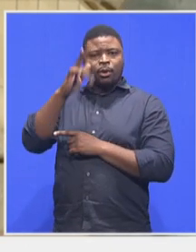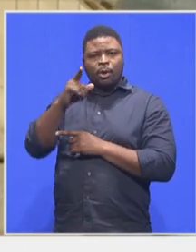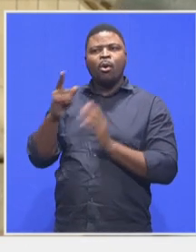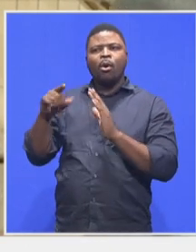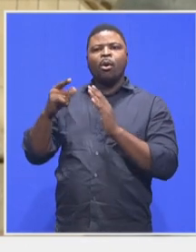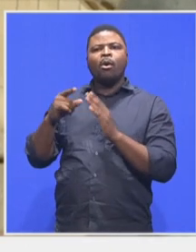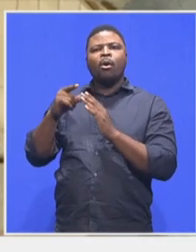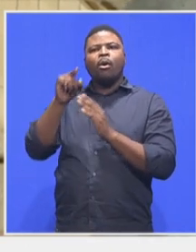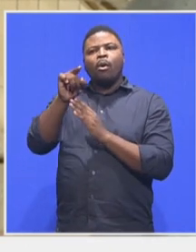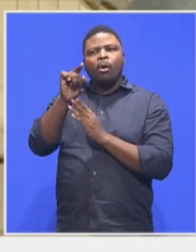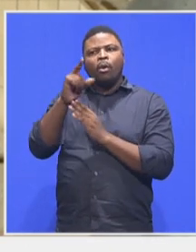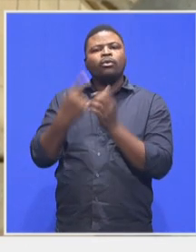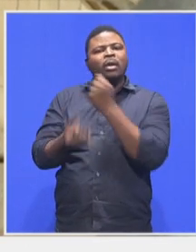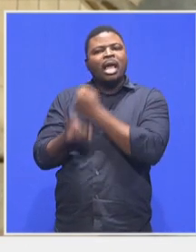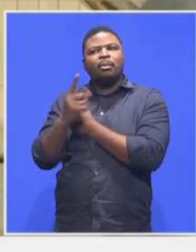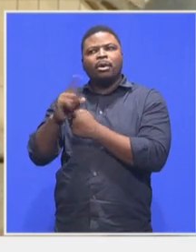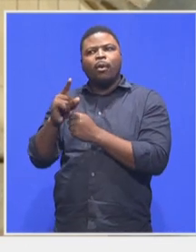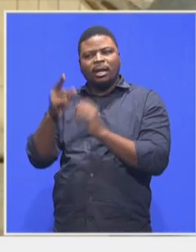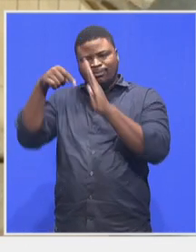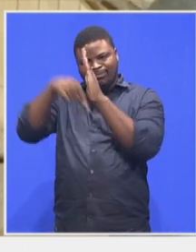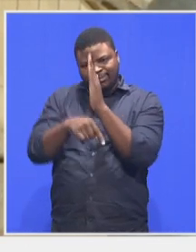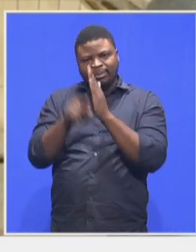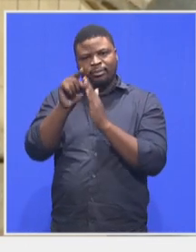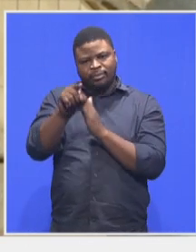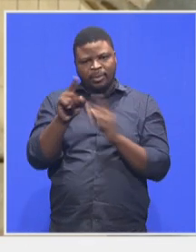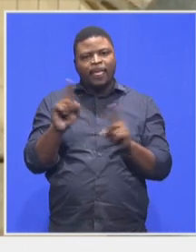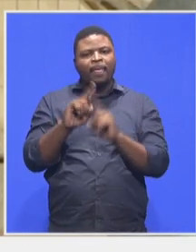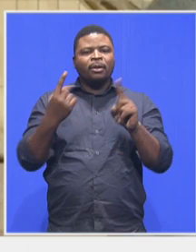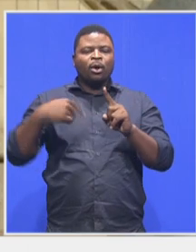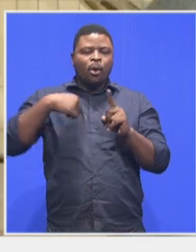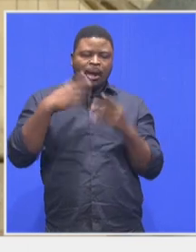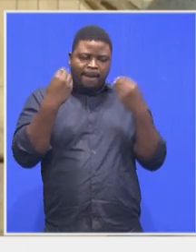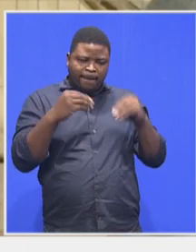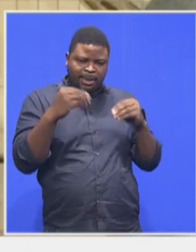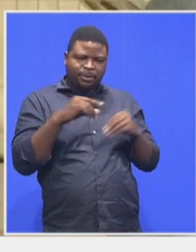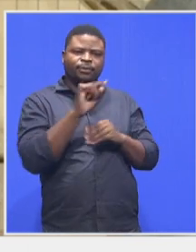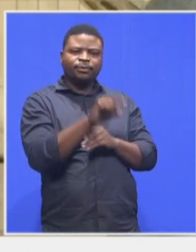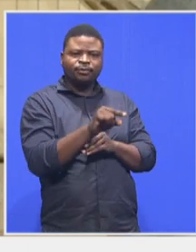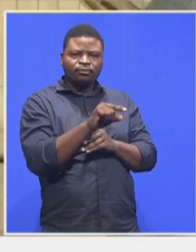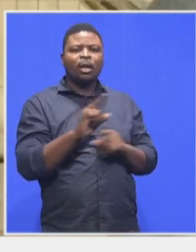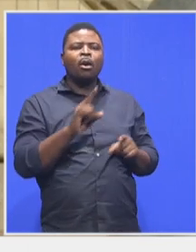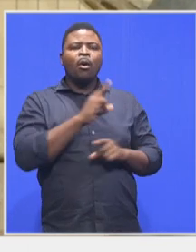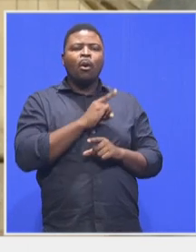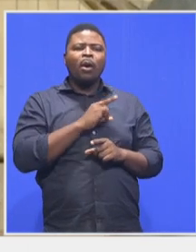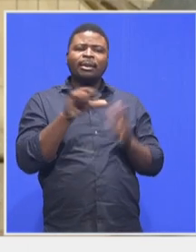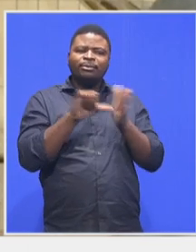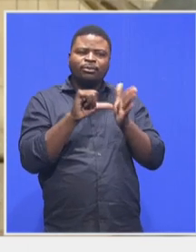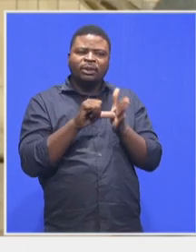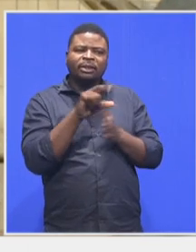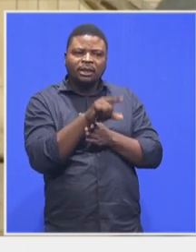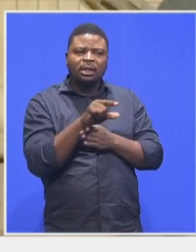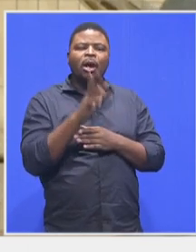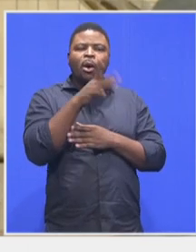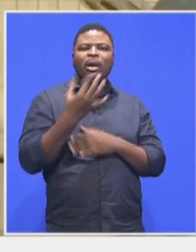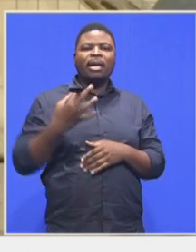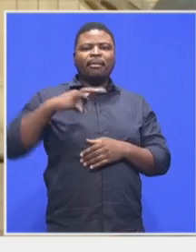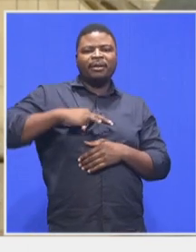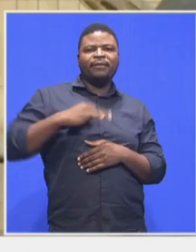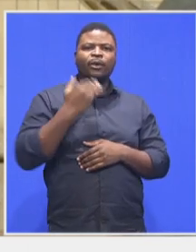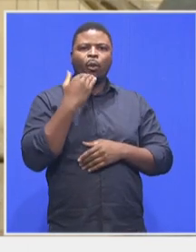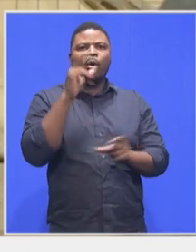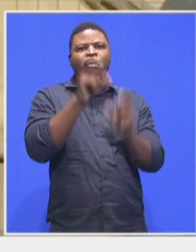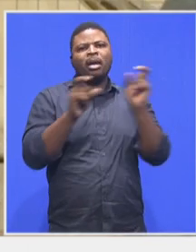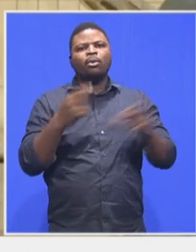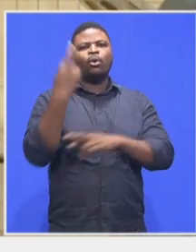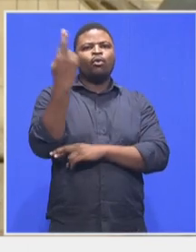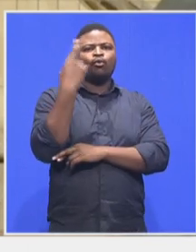going, we're busy with it. Why is that important? It's because it's going to benefit the rural communities by and large,